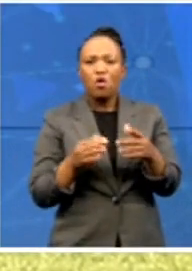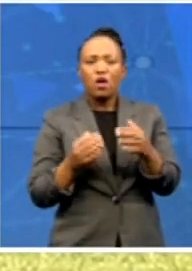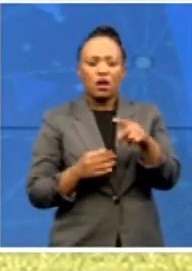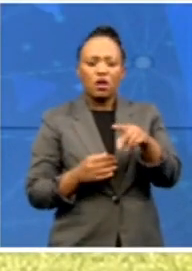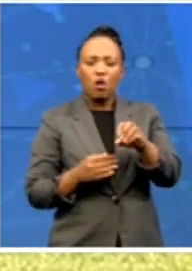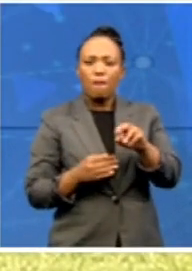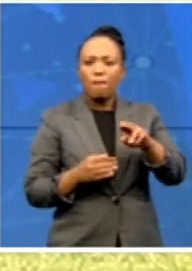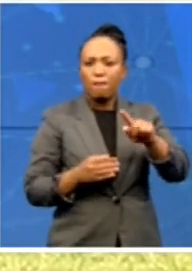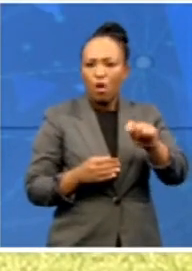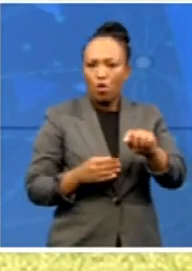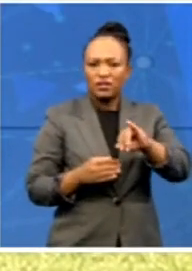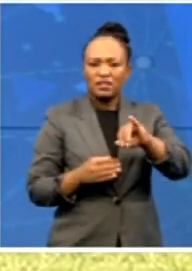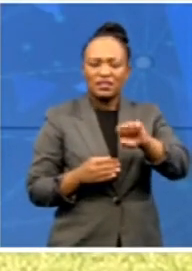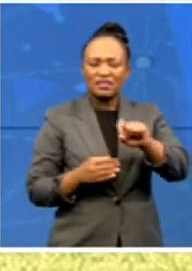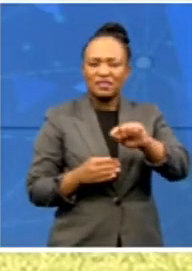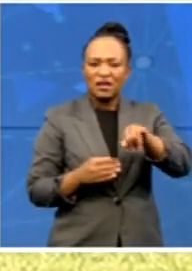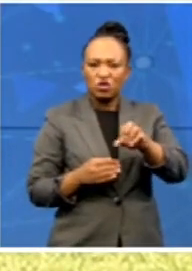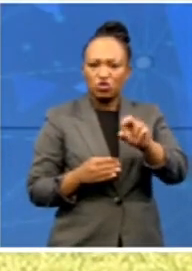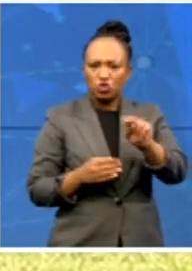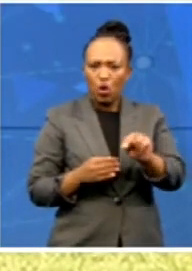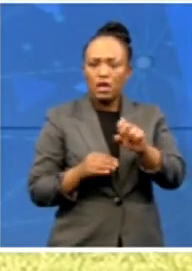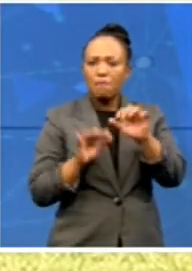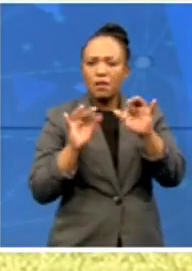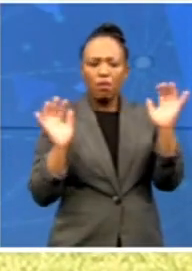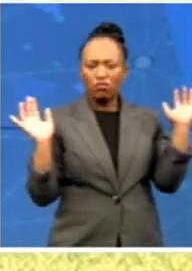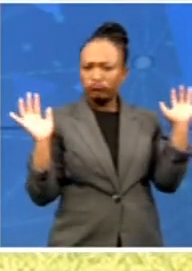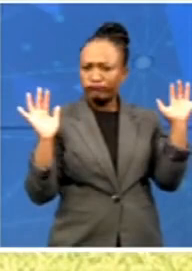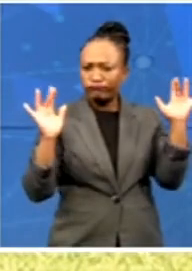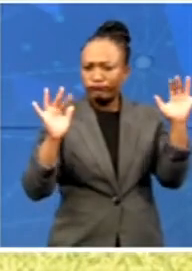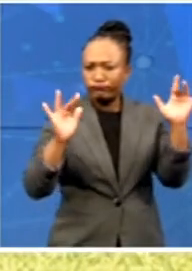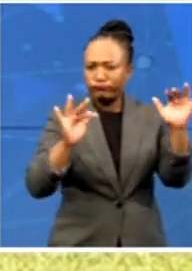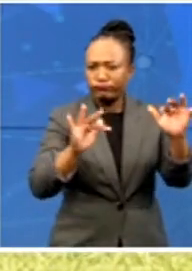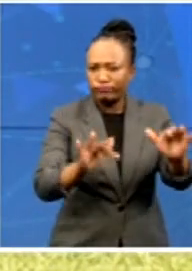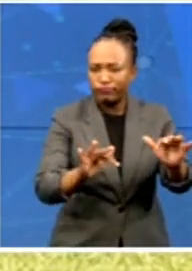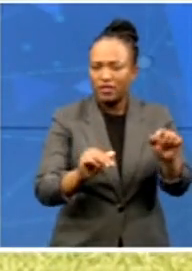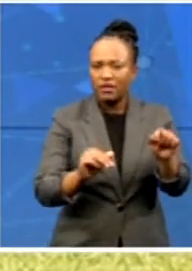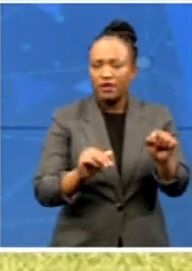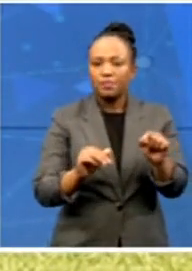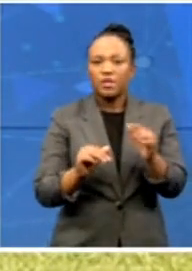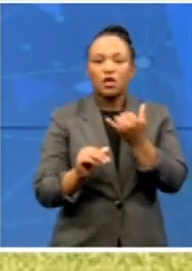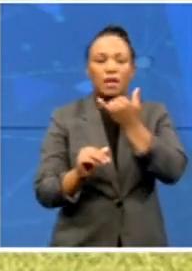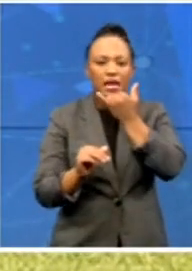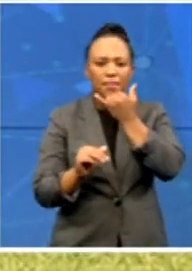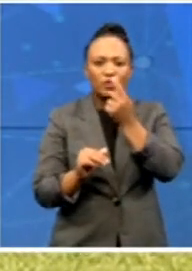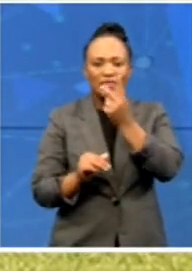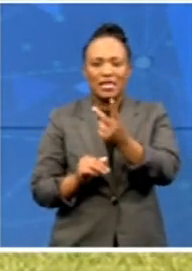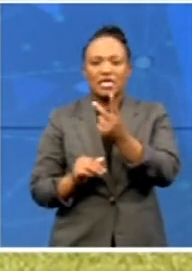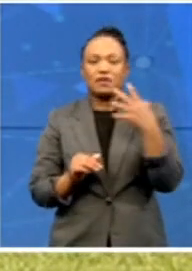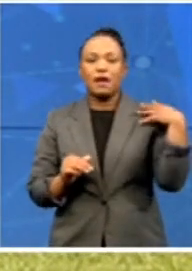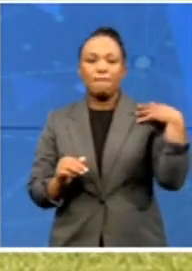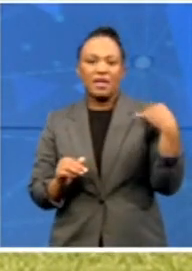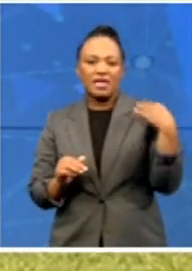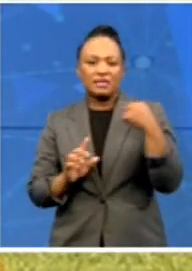Port St. John. So people will be happy to see the police minister in this area, and also they will be happy,